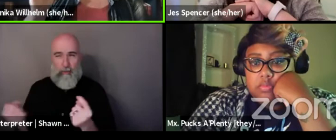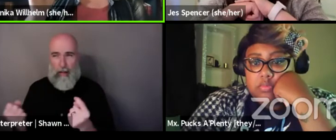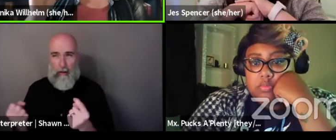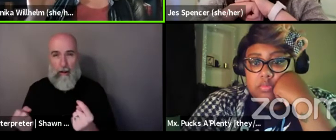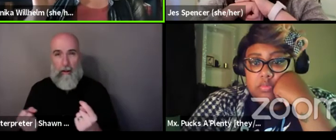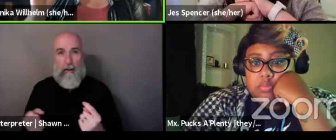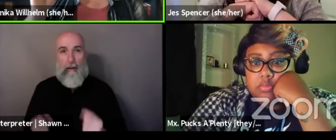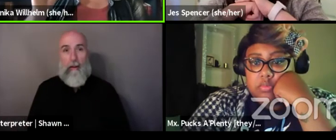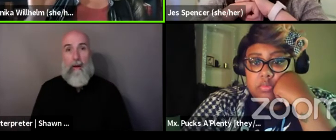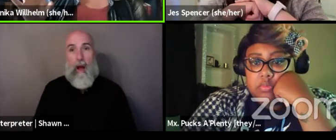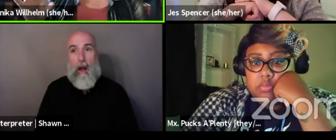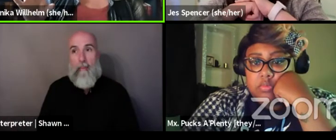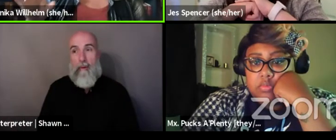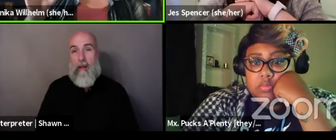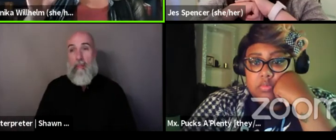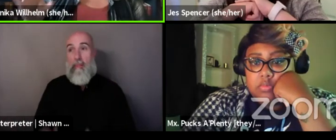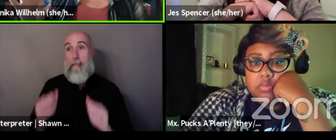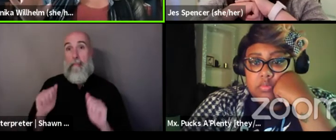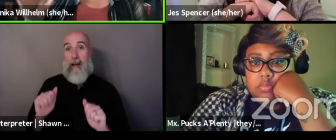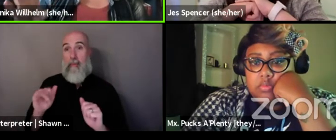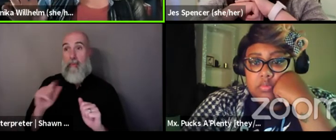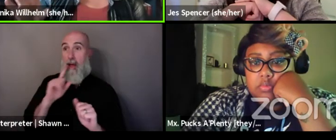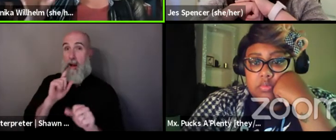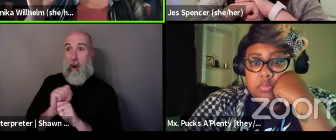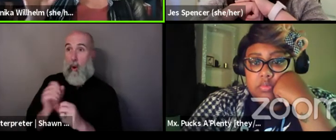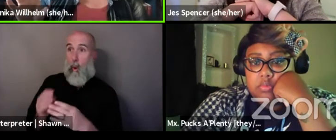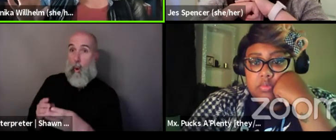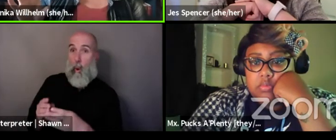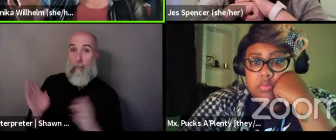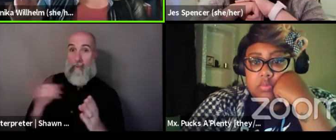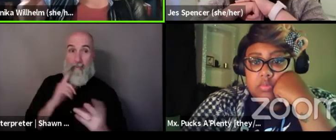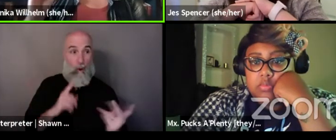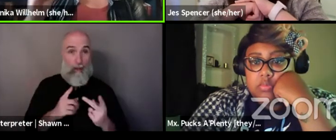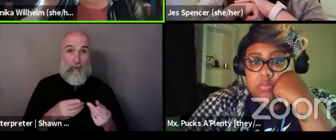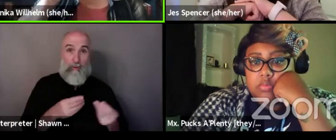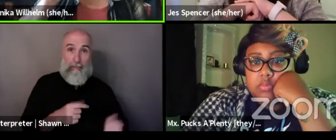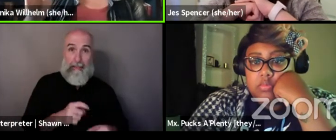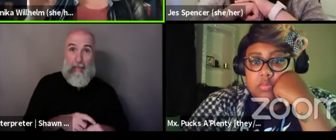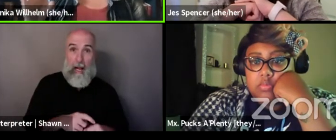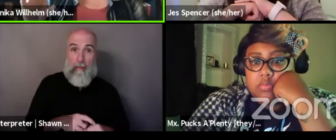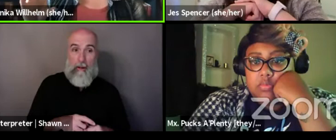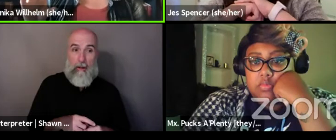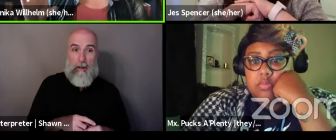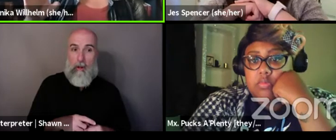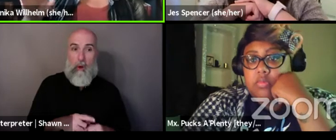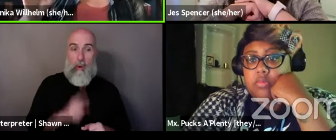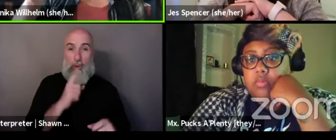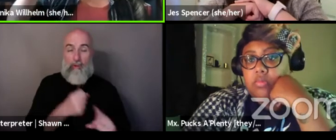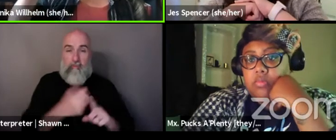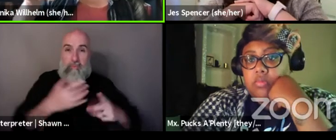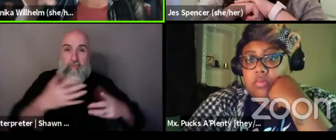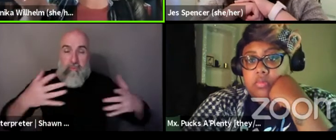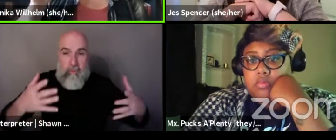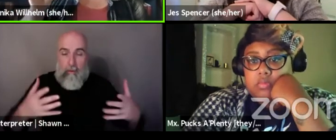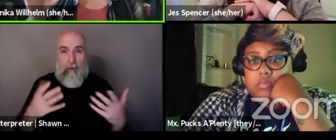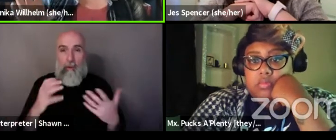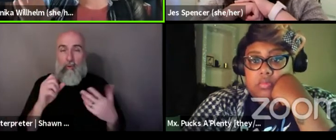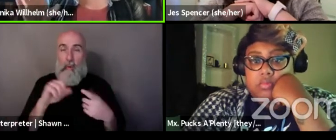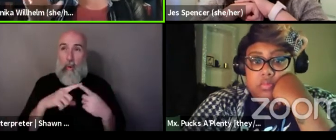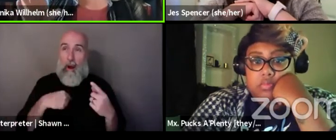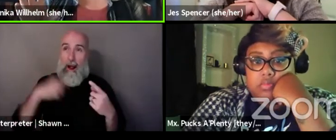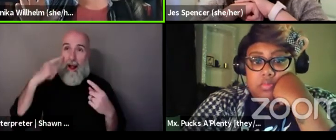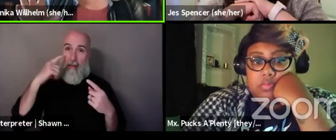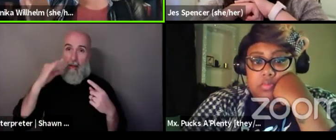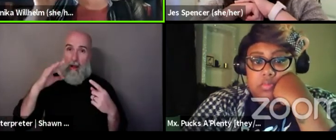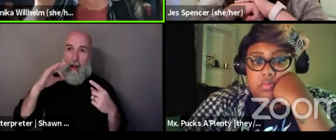The possibilities that suddenly opened up for us to spend time as a family were just like exponential. So when I think about the